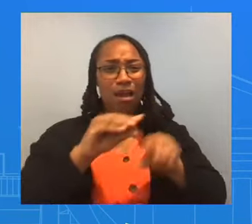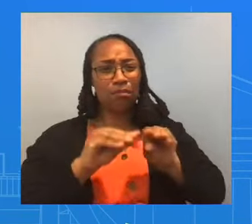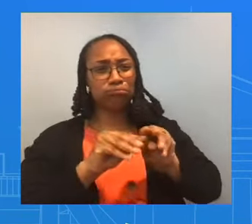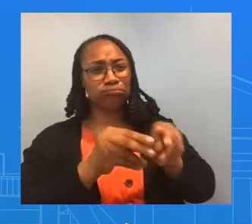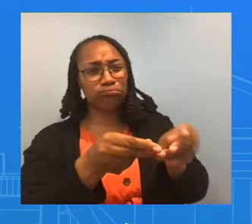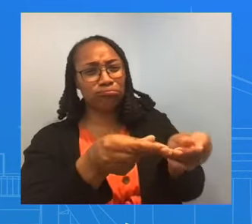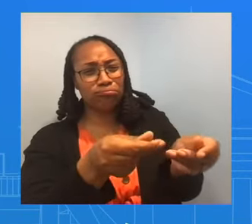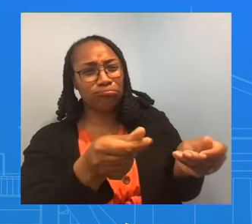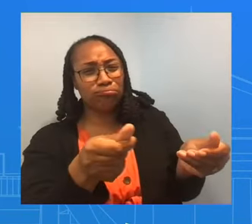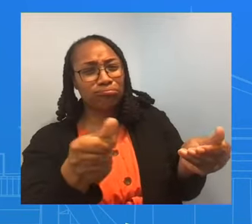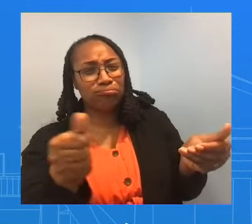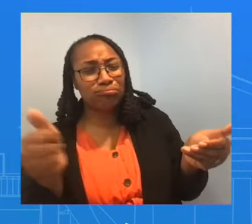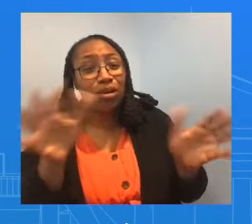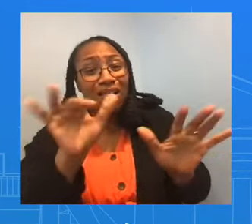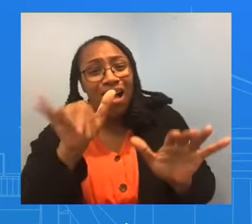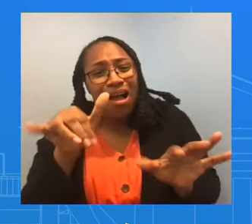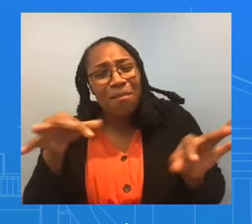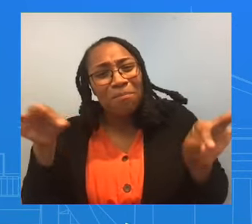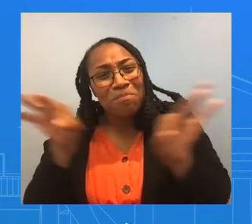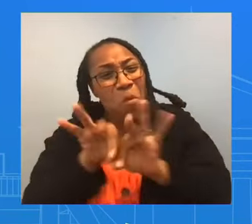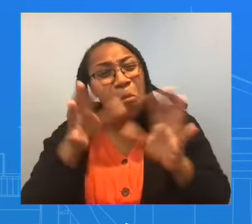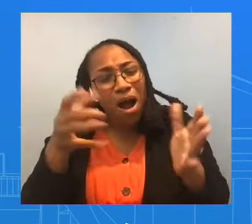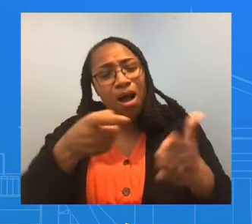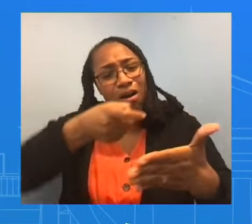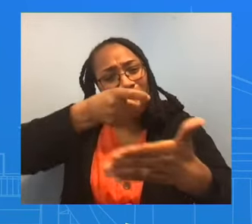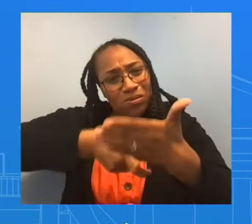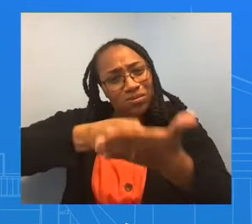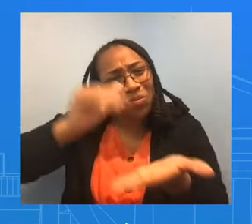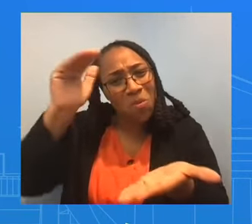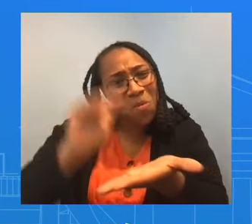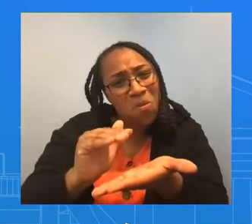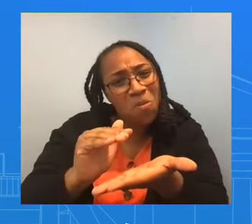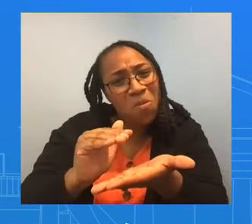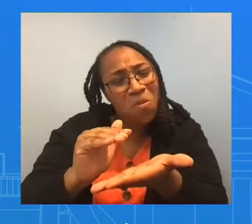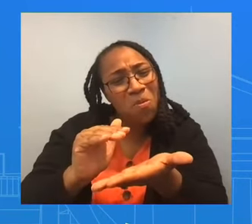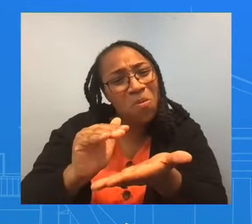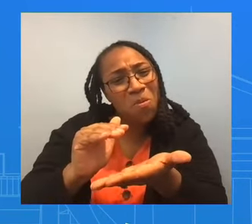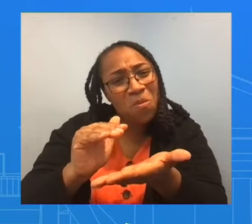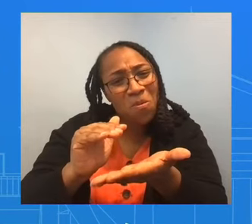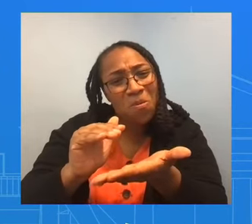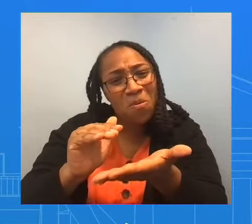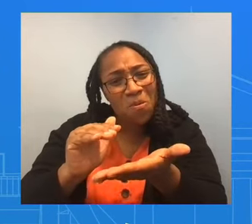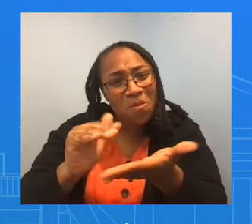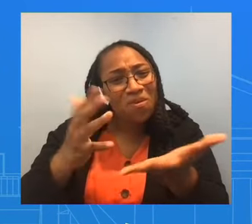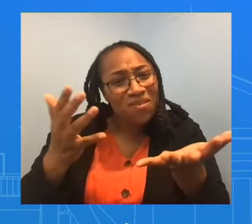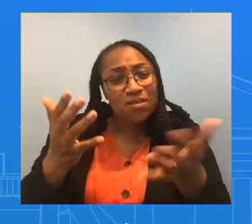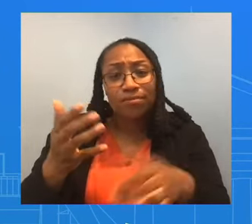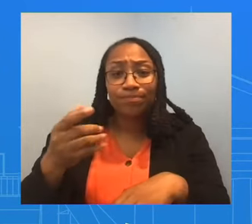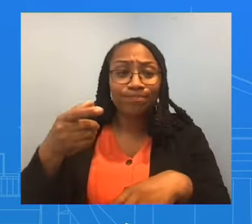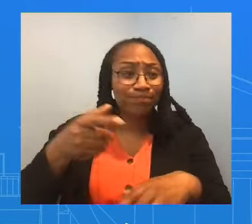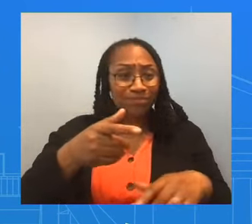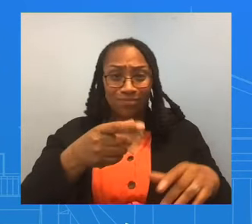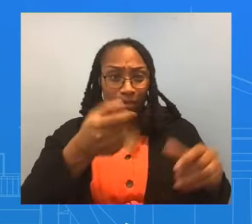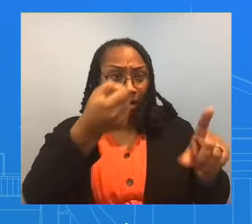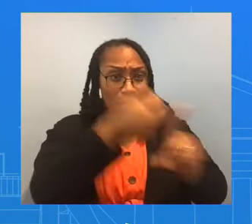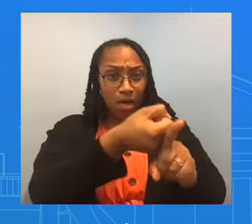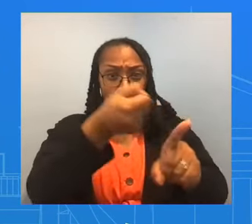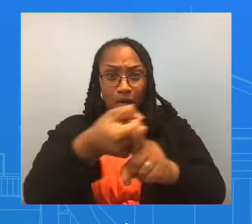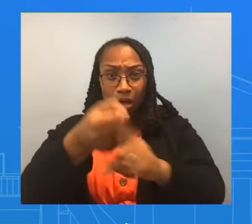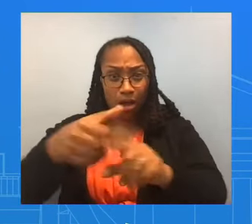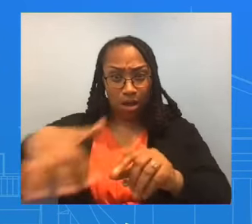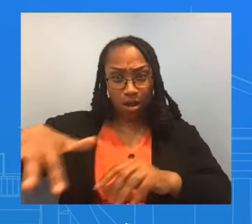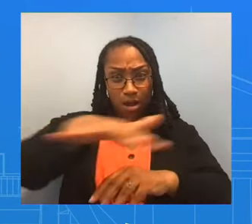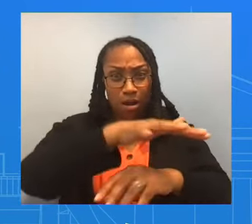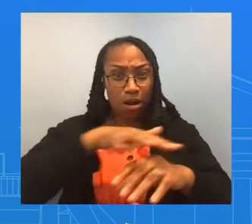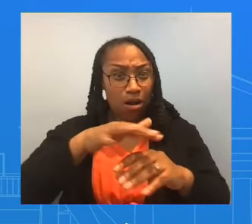to, as you're talking to me about cutting child poverty. That is something that's incredibly important. But unfortunately, we